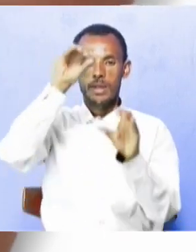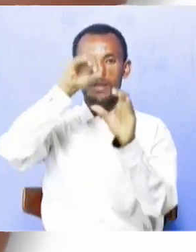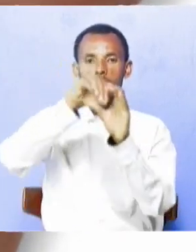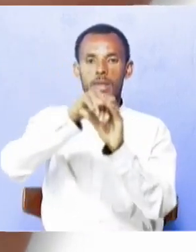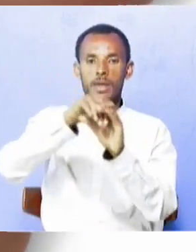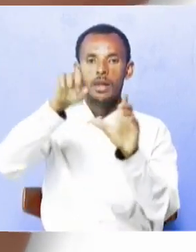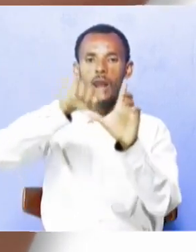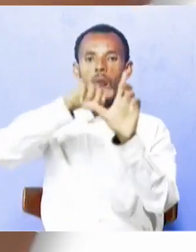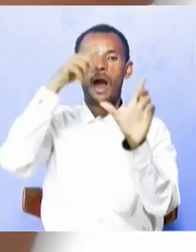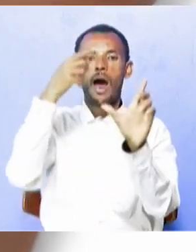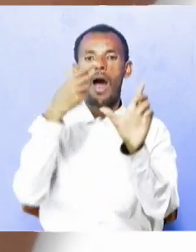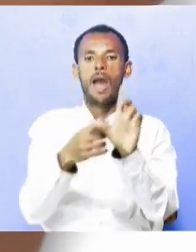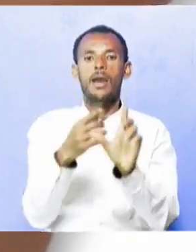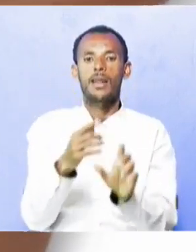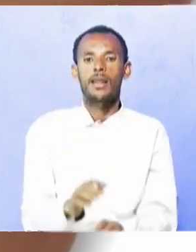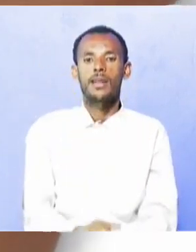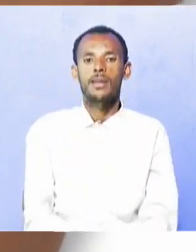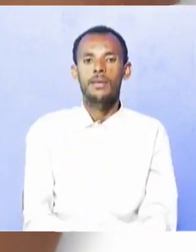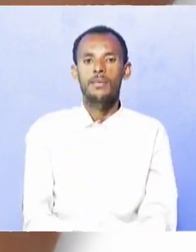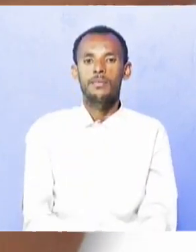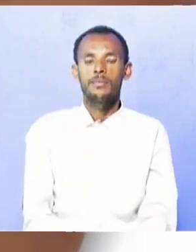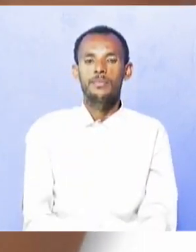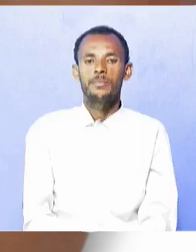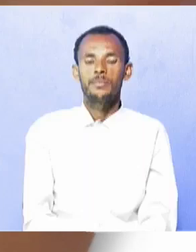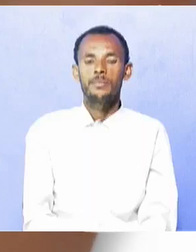interior angles.